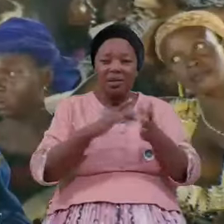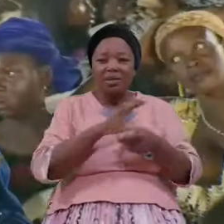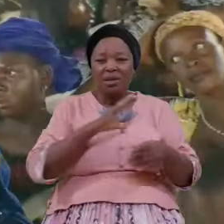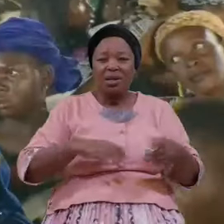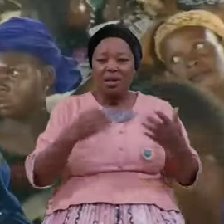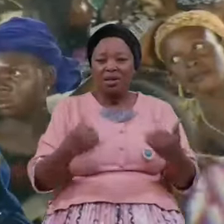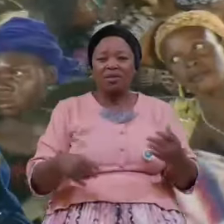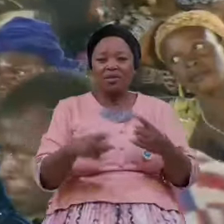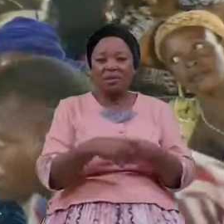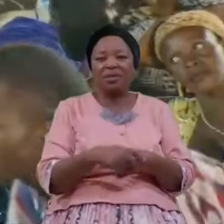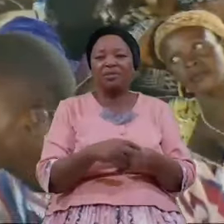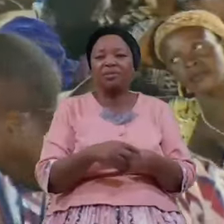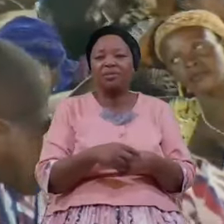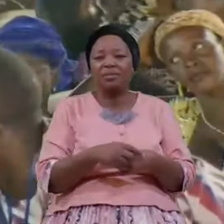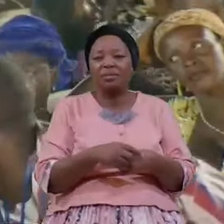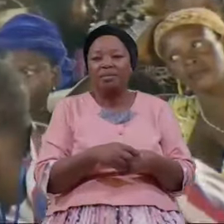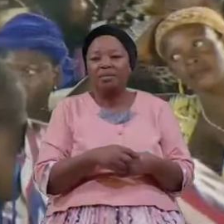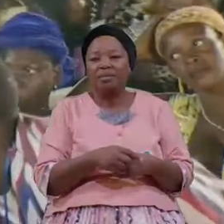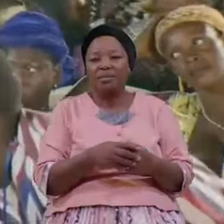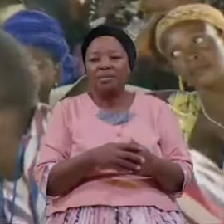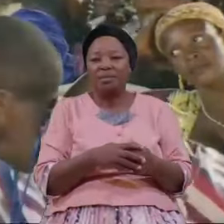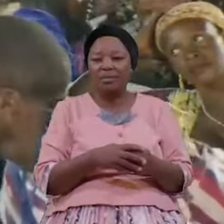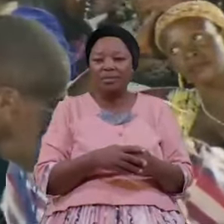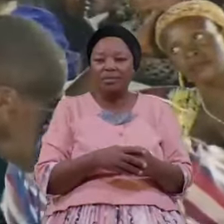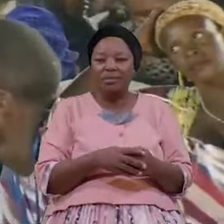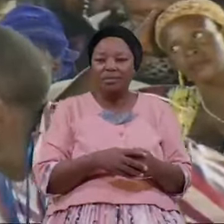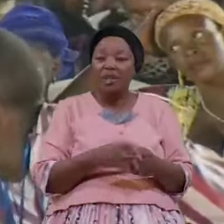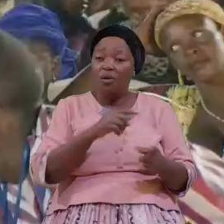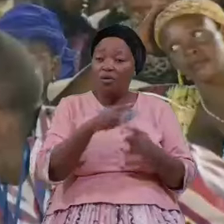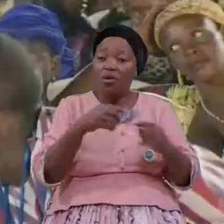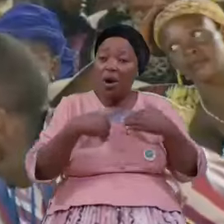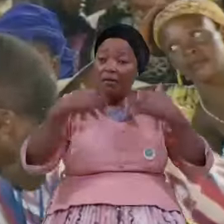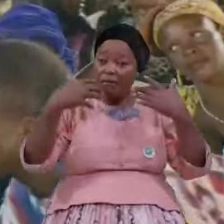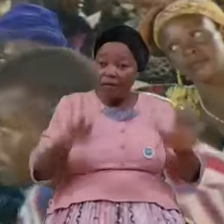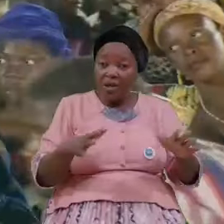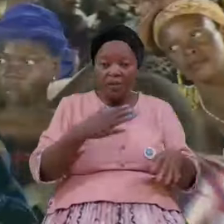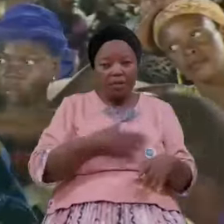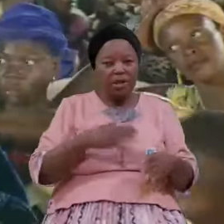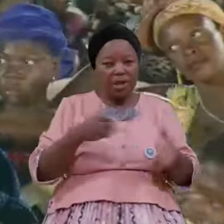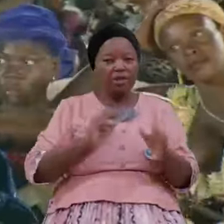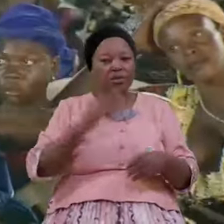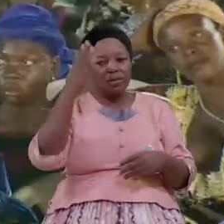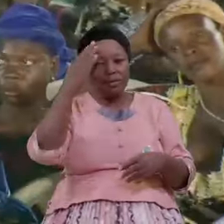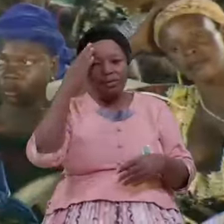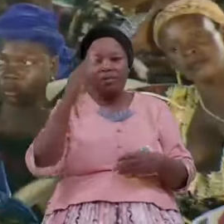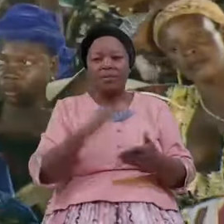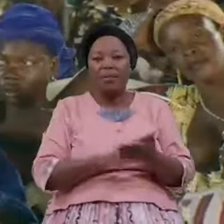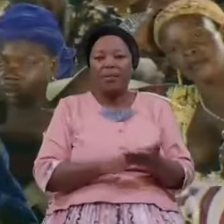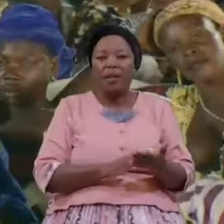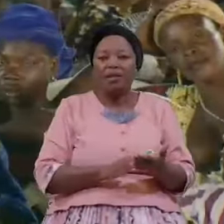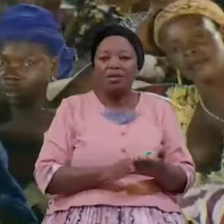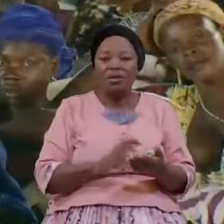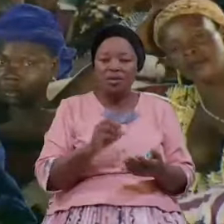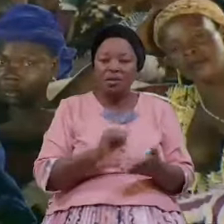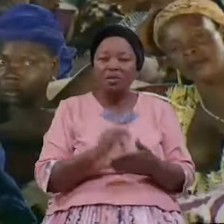part, you raise the flag or give us a sign, give me a sign, so that we'll be able to know you